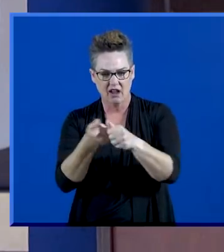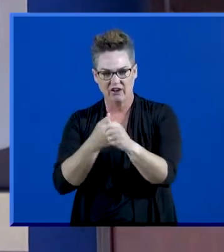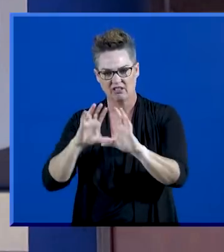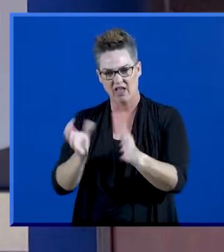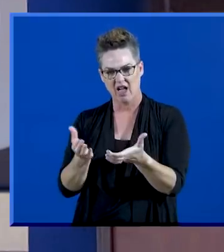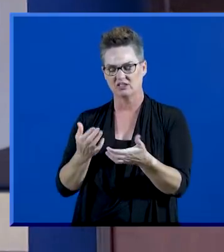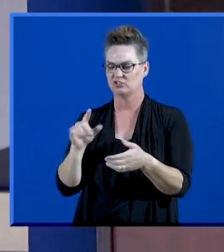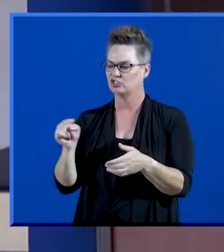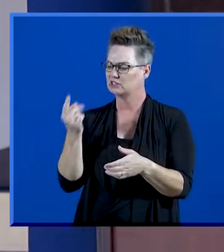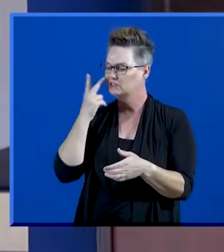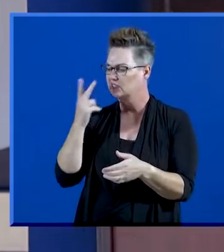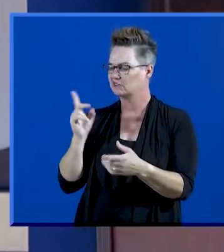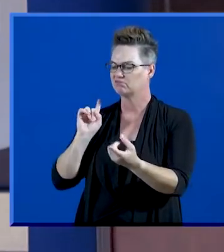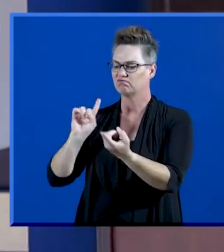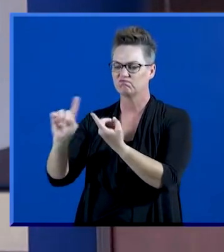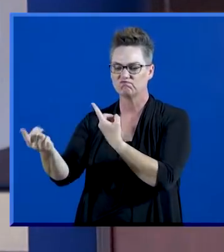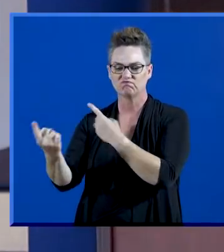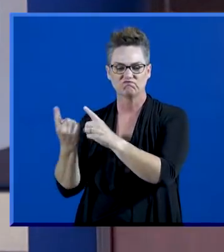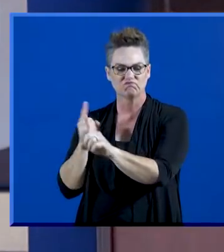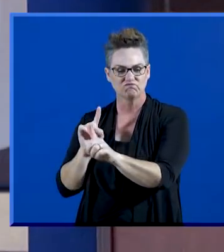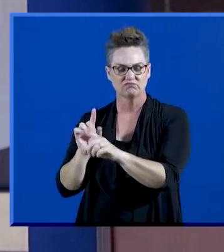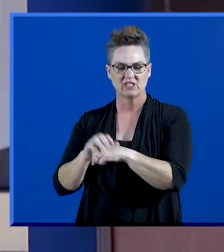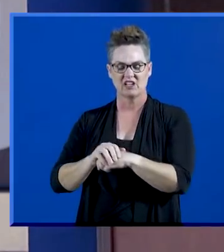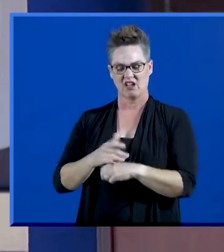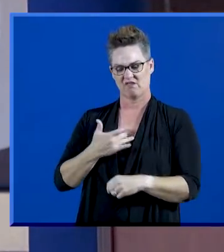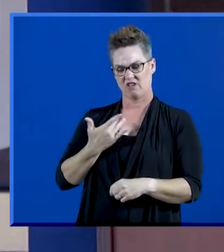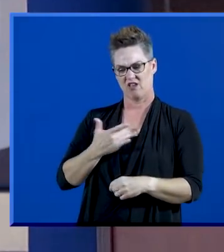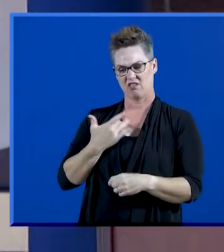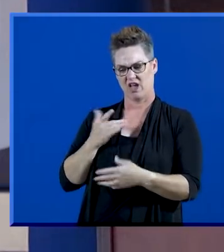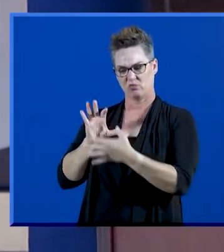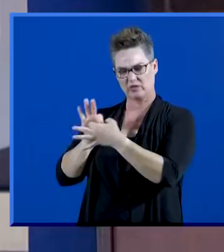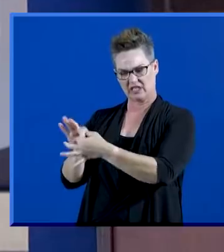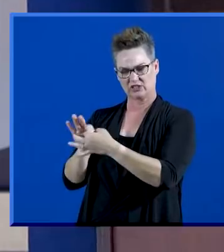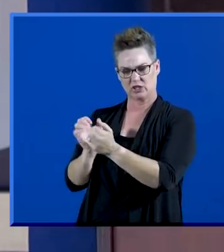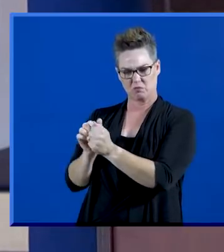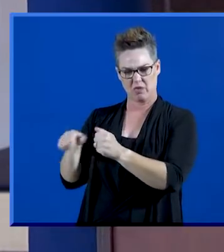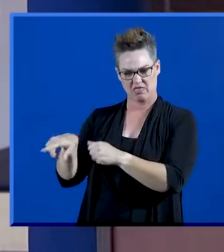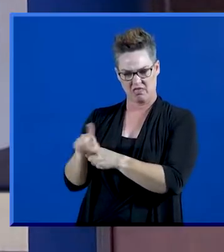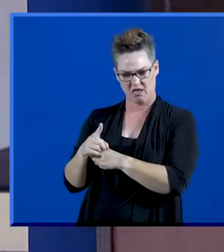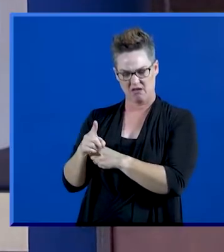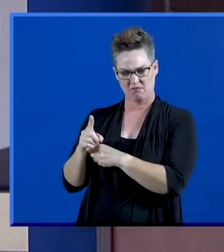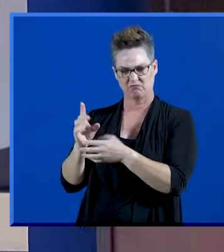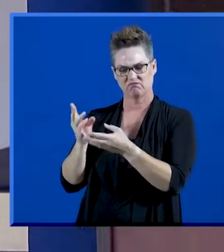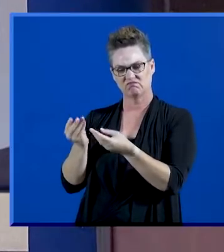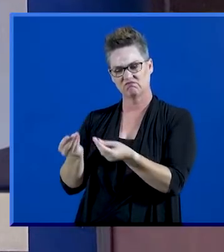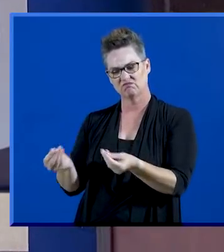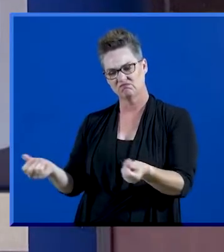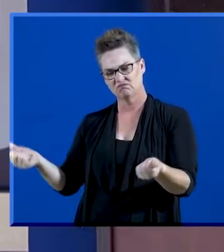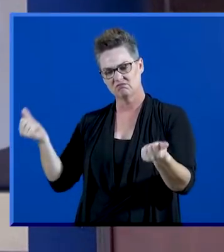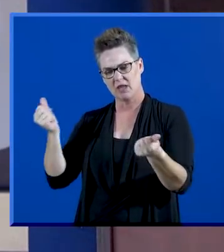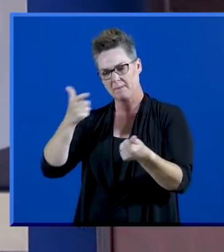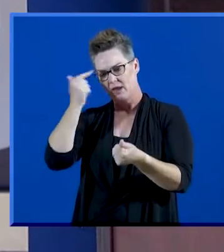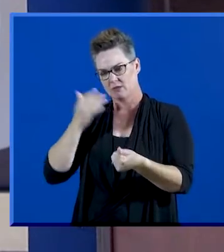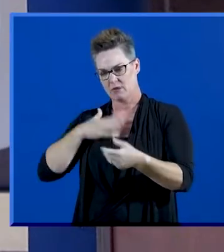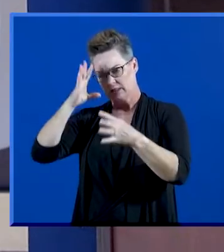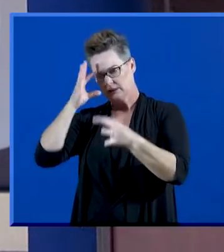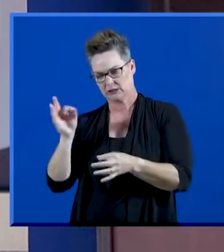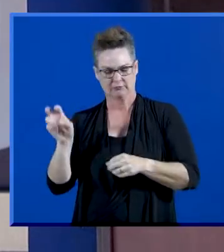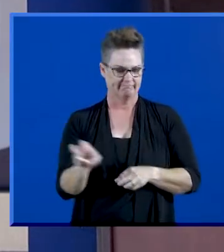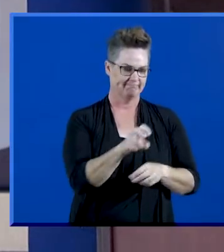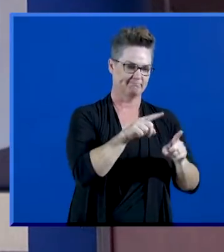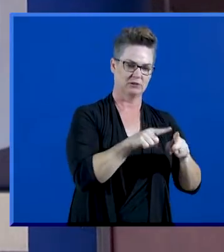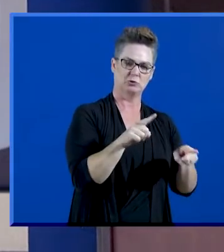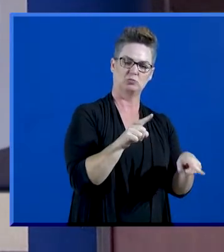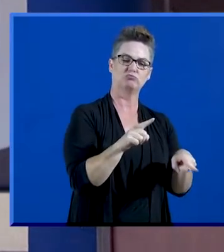IB classes. Instead of being in every class together, we would only see each other in passing. So it felt like the relationships